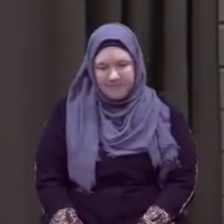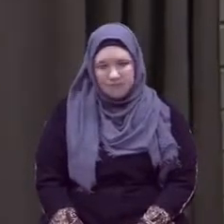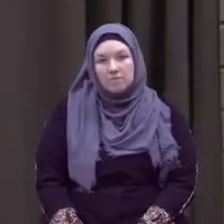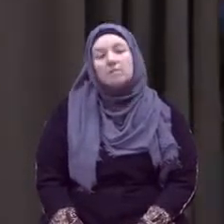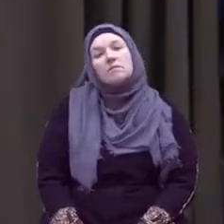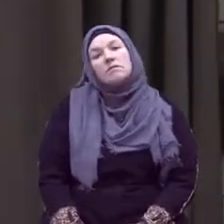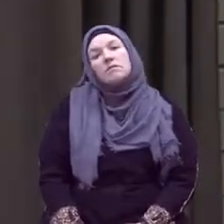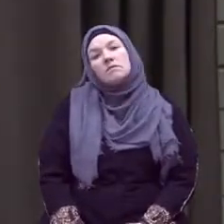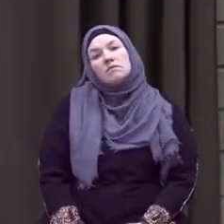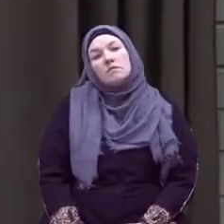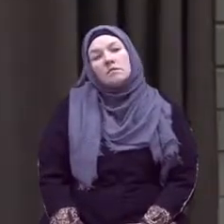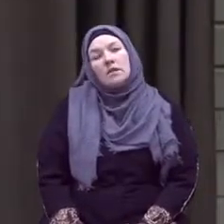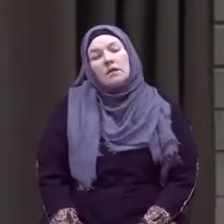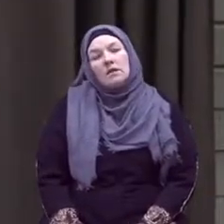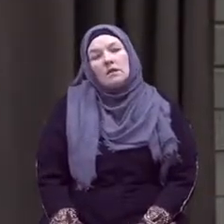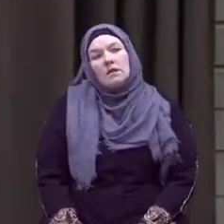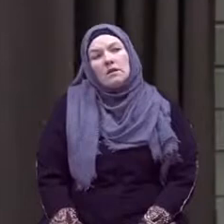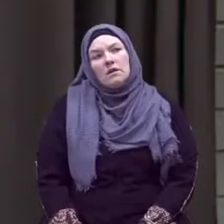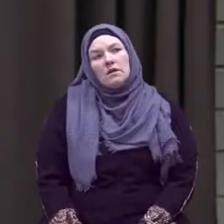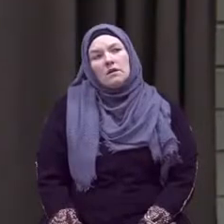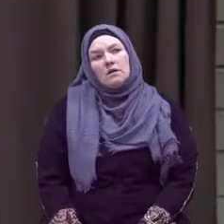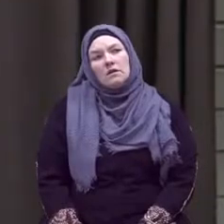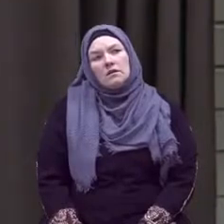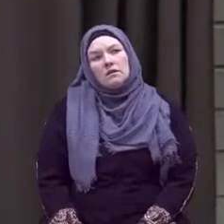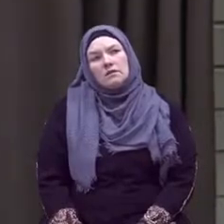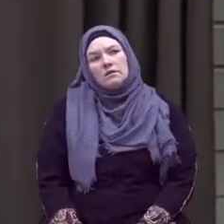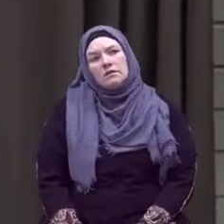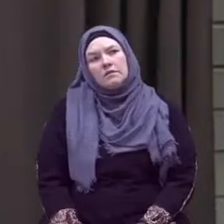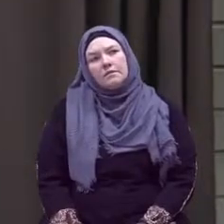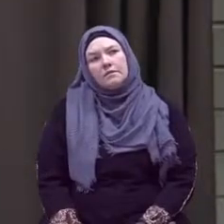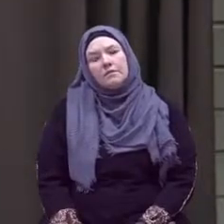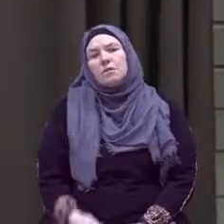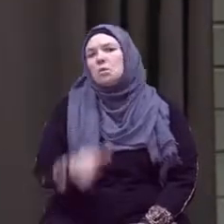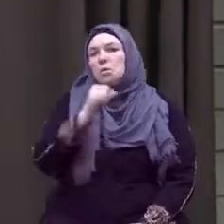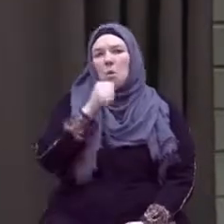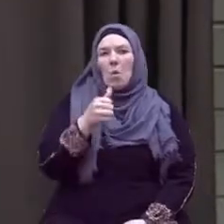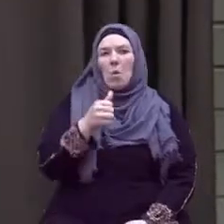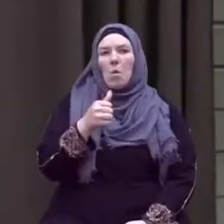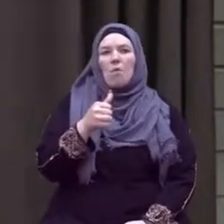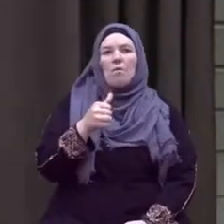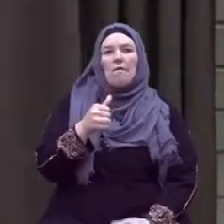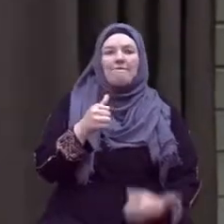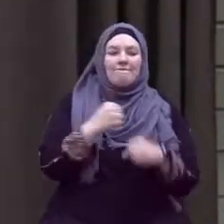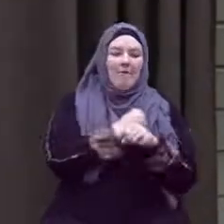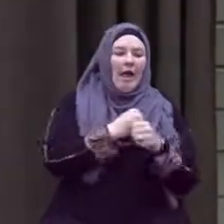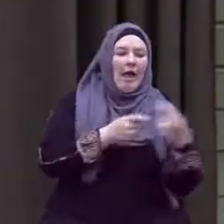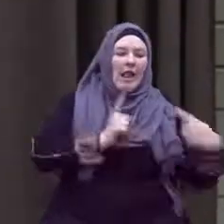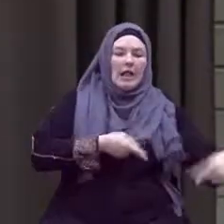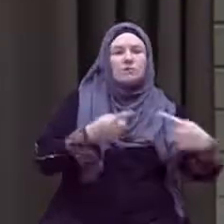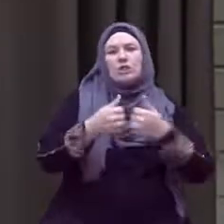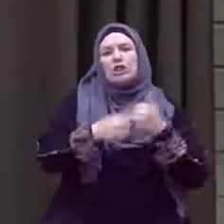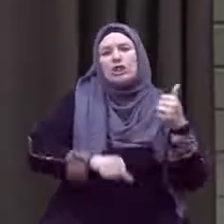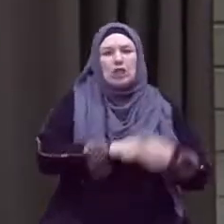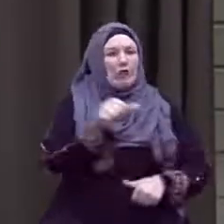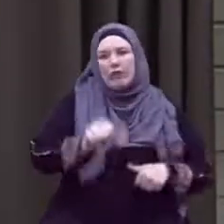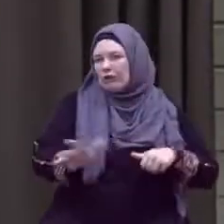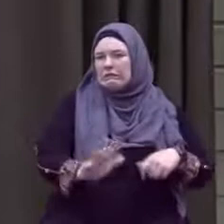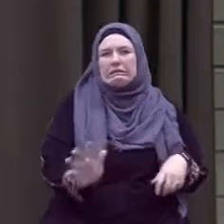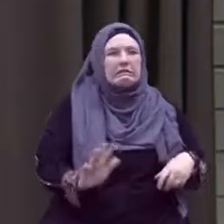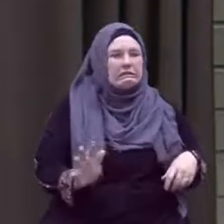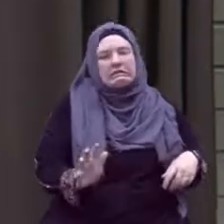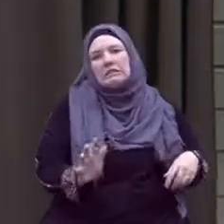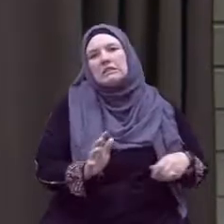Don't you live in disputes and fights within, with each other.